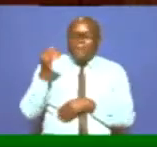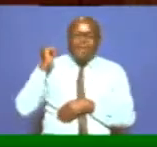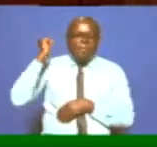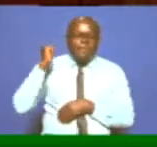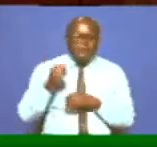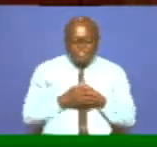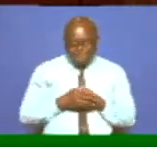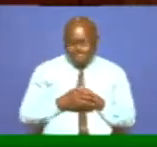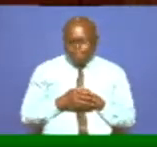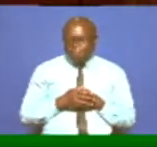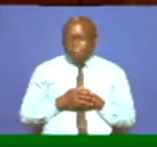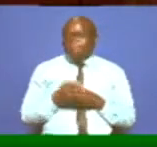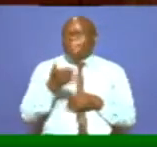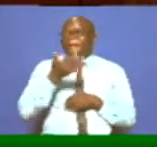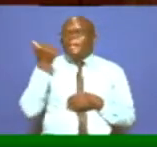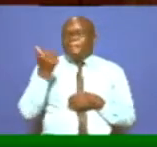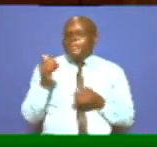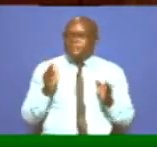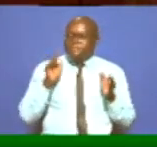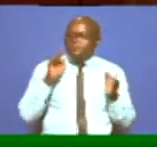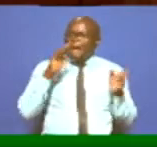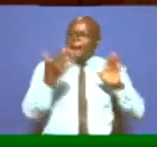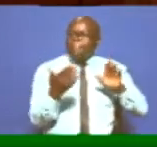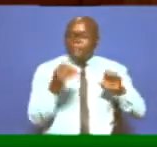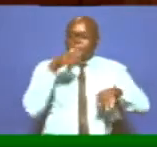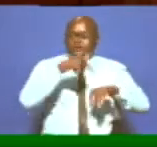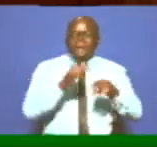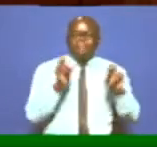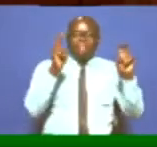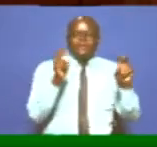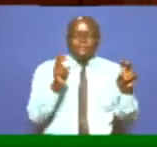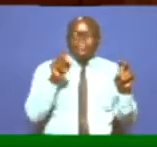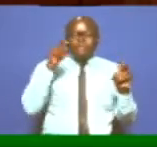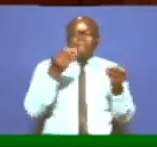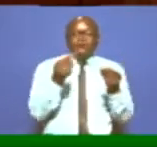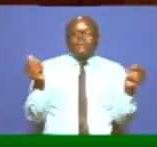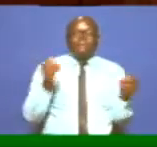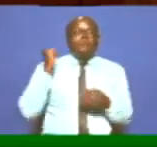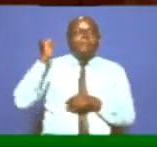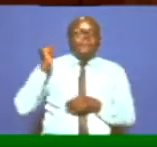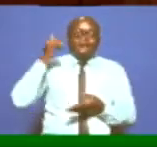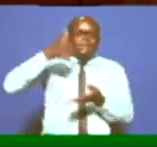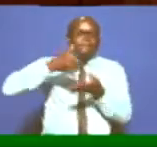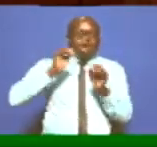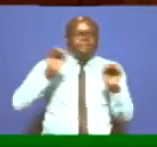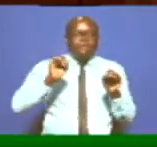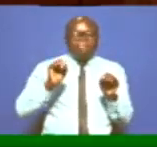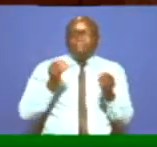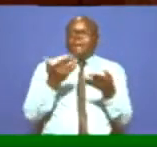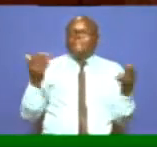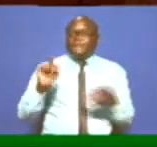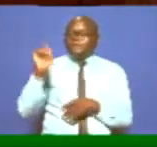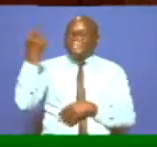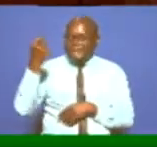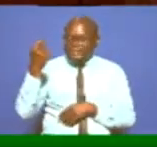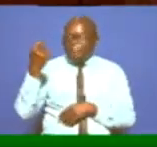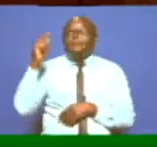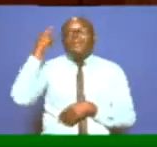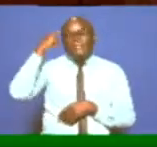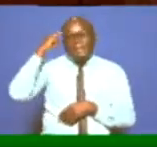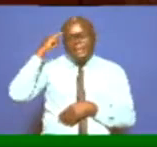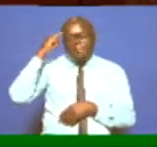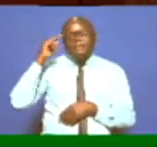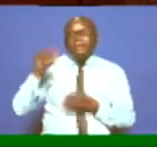best approach whenever we have an issue of this nature is to cut politics out, think of Kenyans, and support the